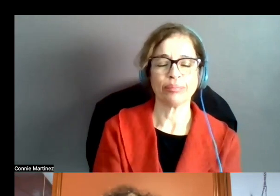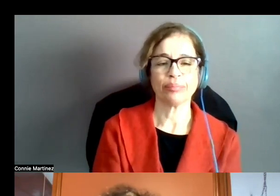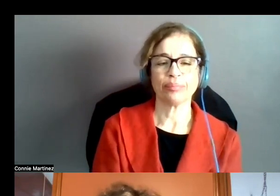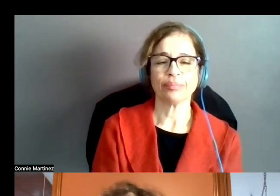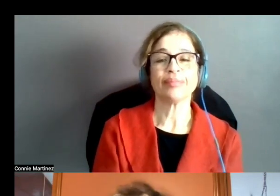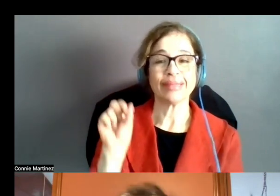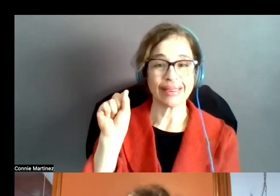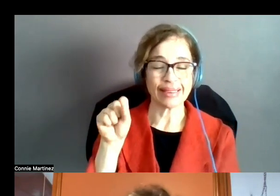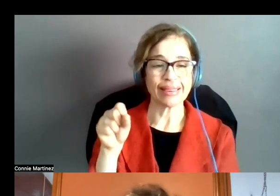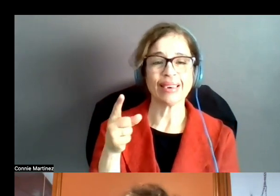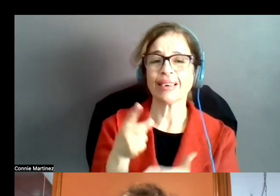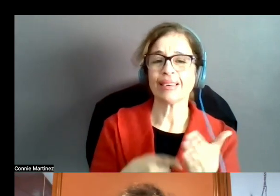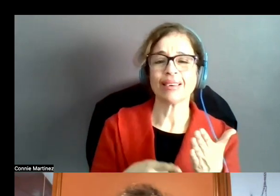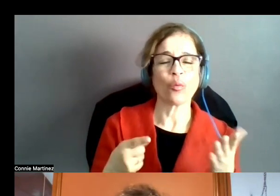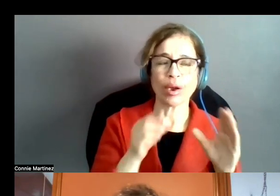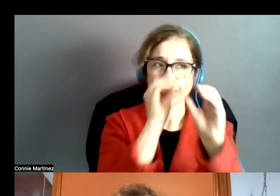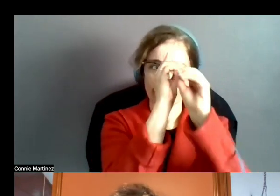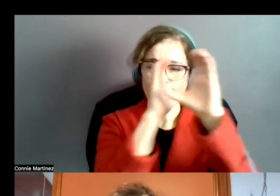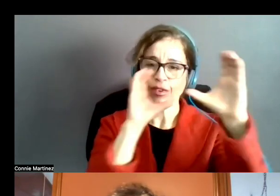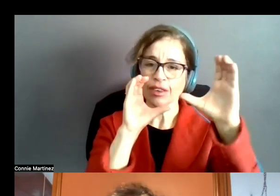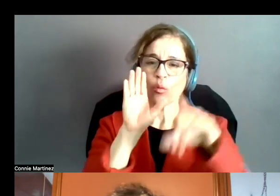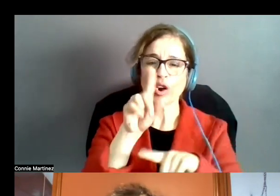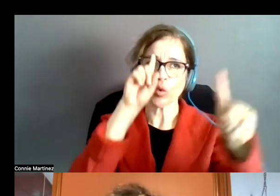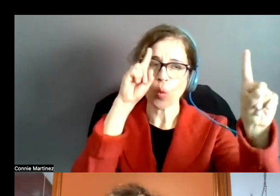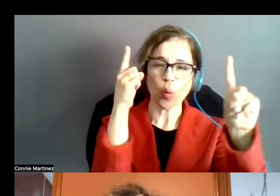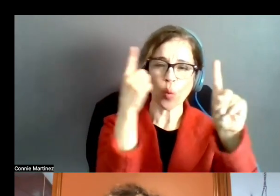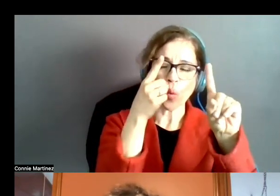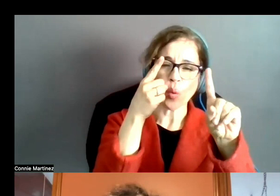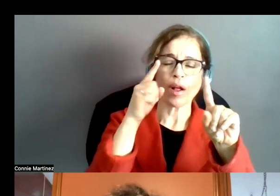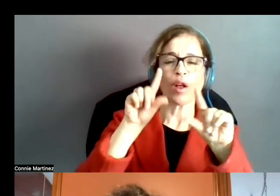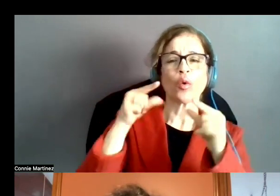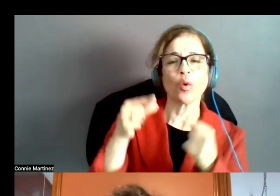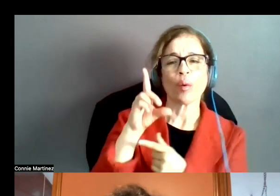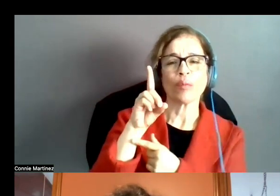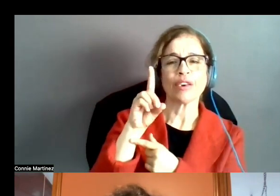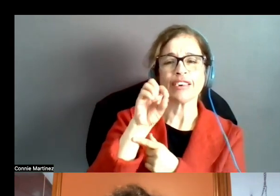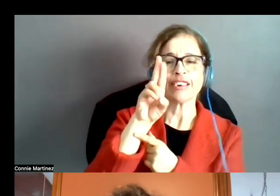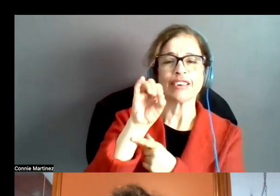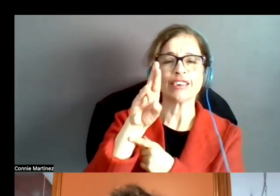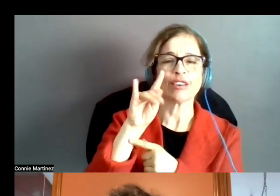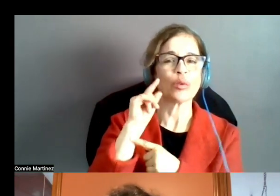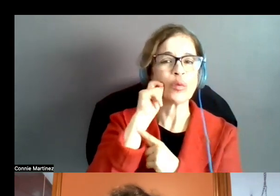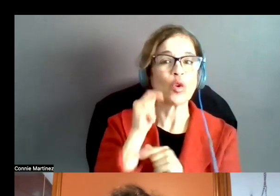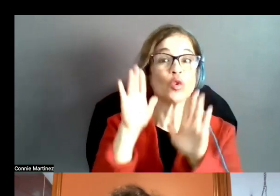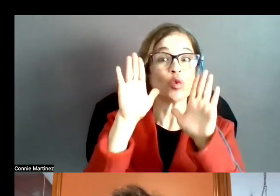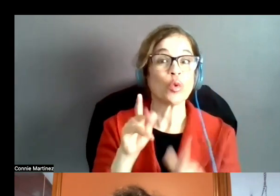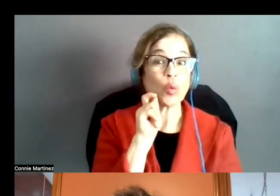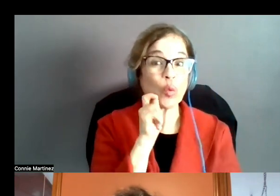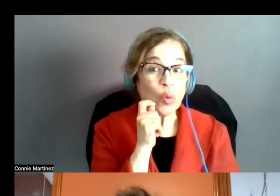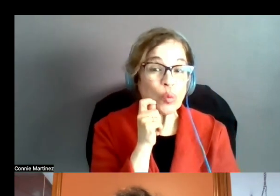Yeah. And what is the mission of Grooversity? Well, okay. Also, check this out. This is super cool.